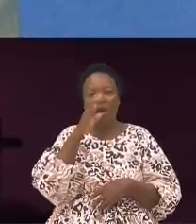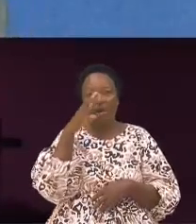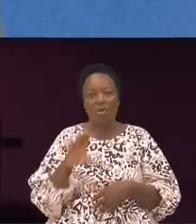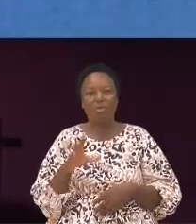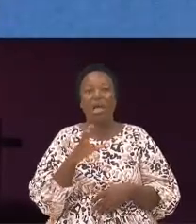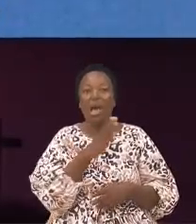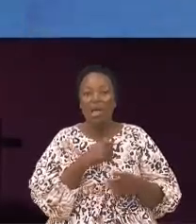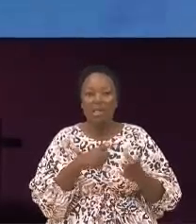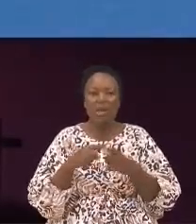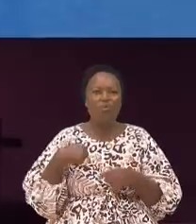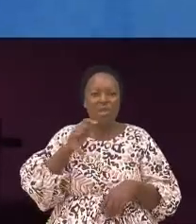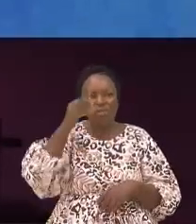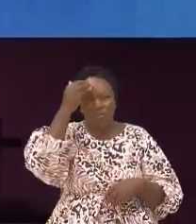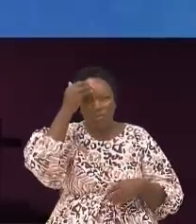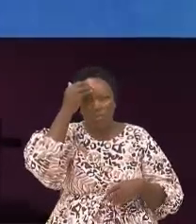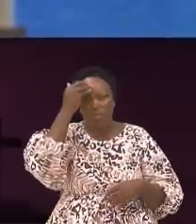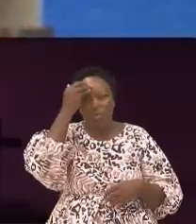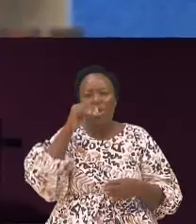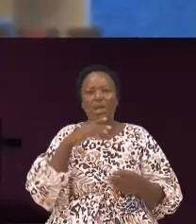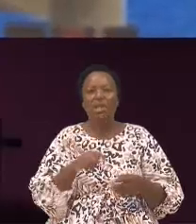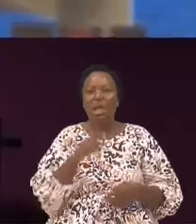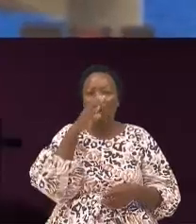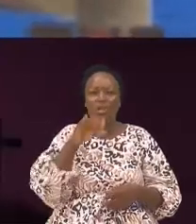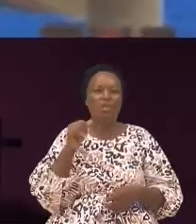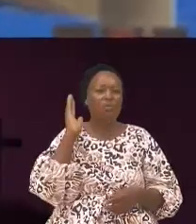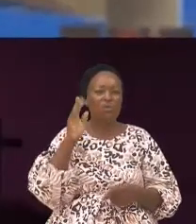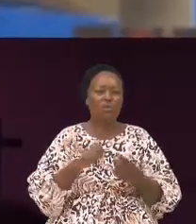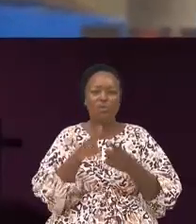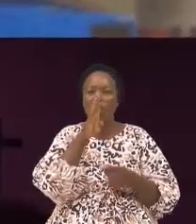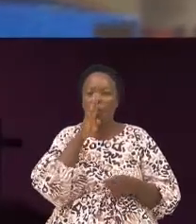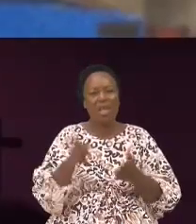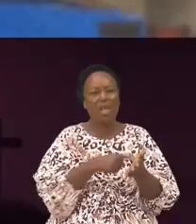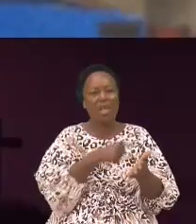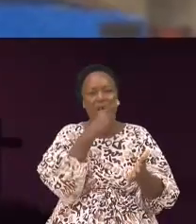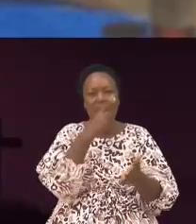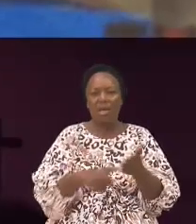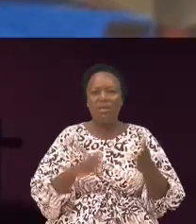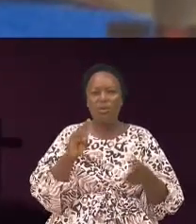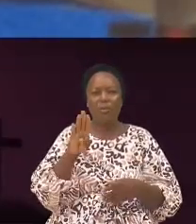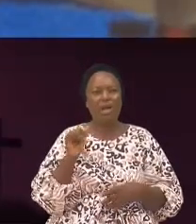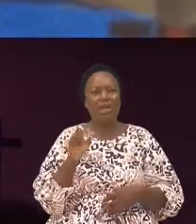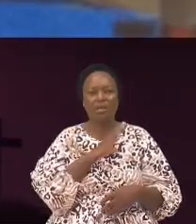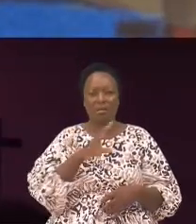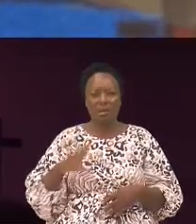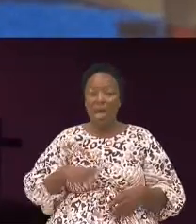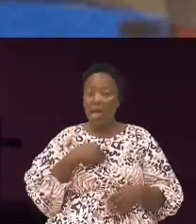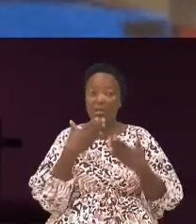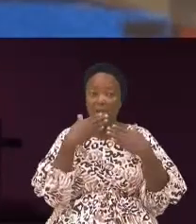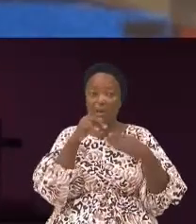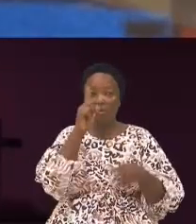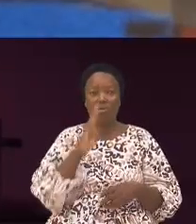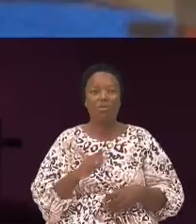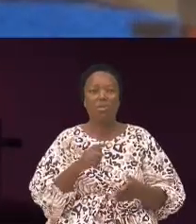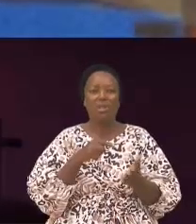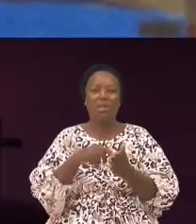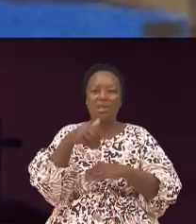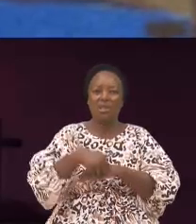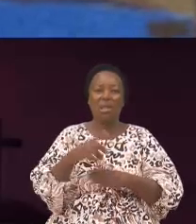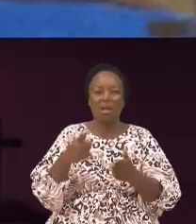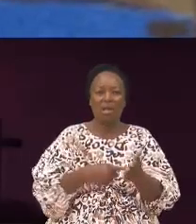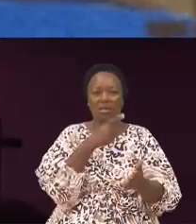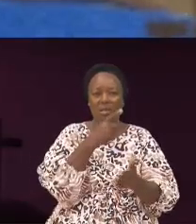of the power of darkness, that's the curse. And we need to recognize the curses to be canceled